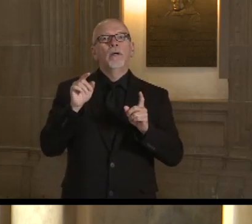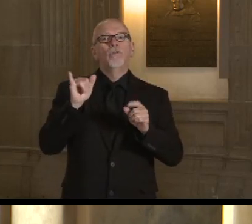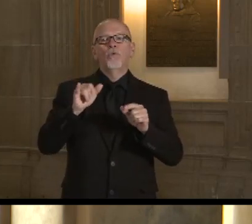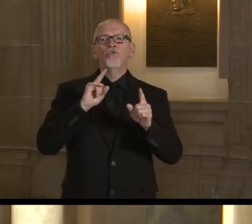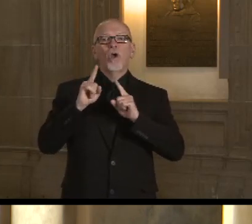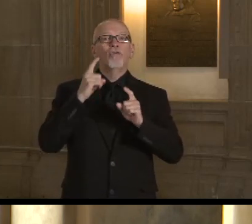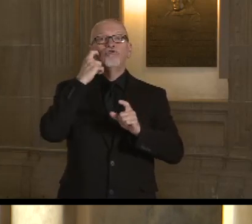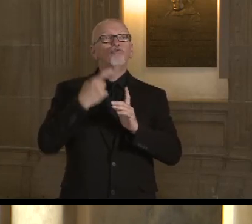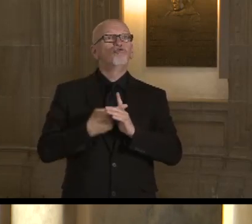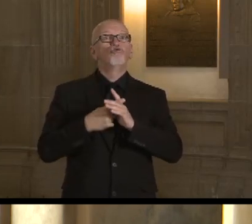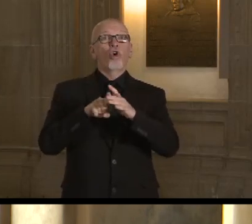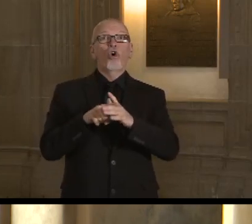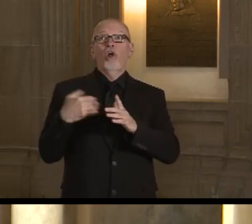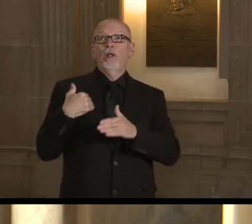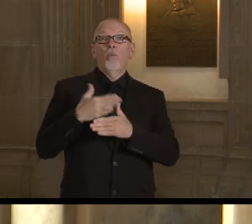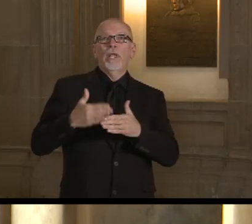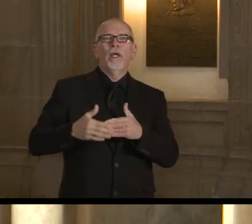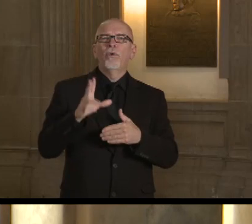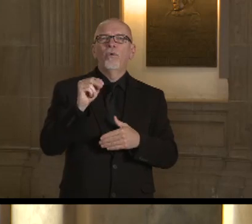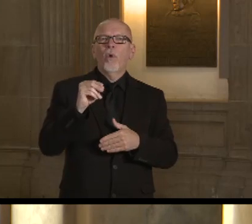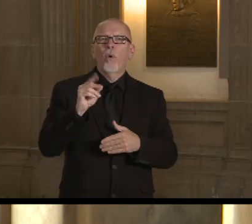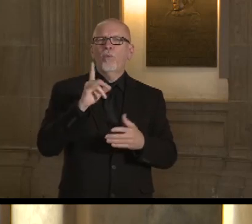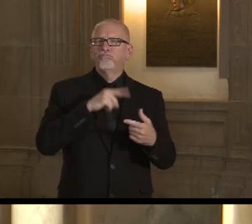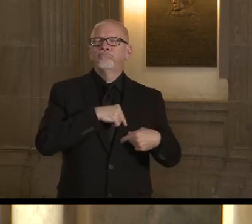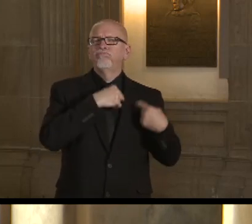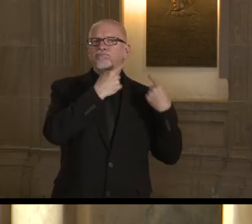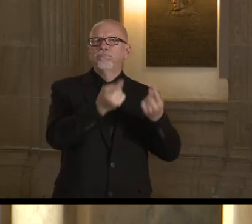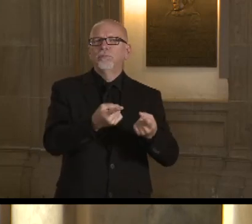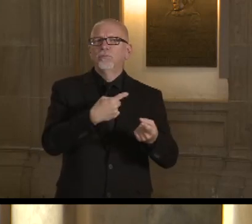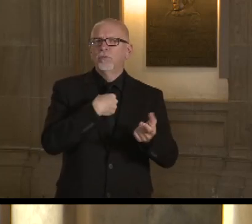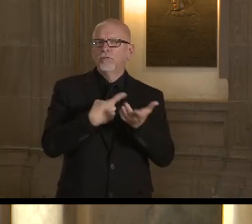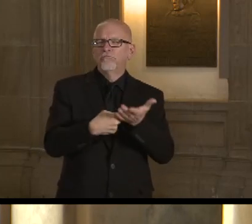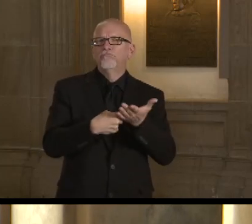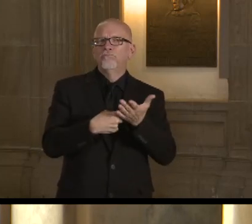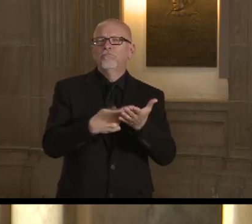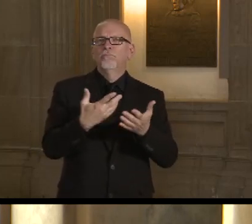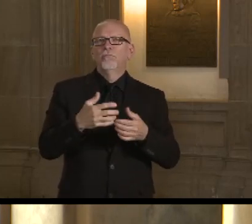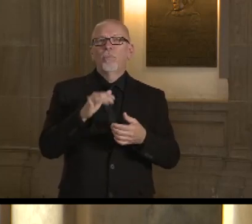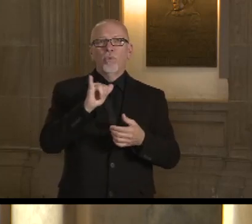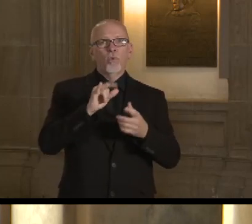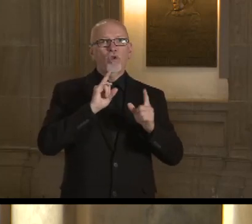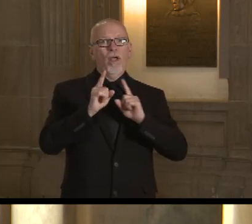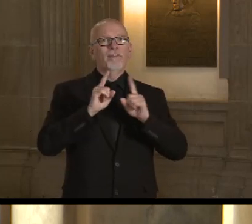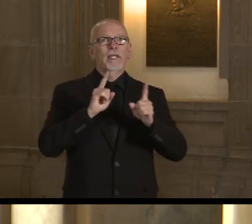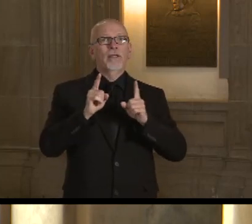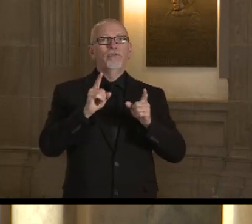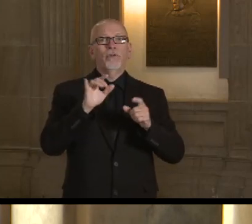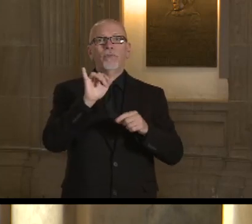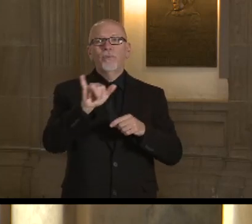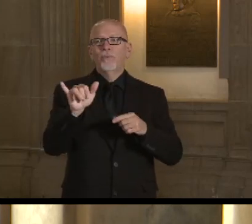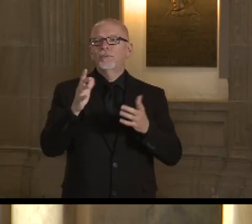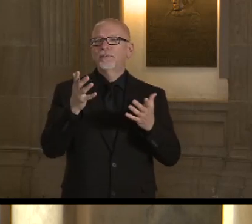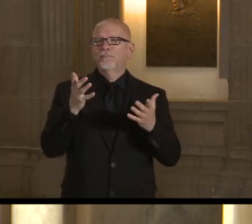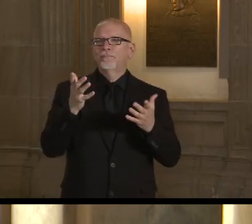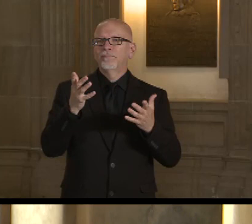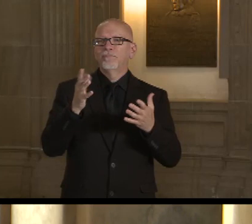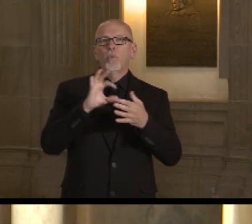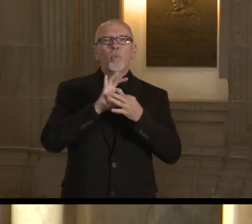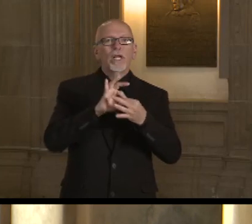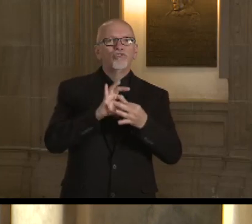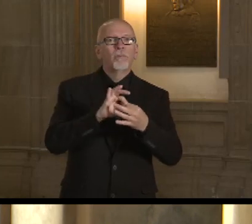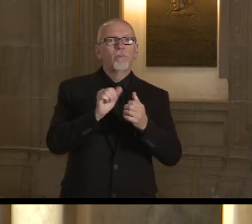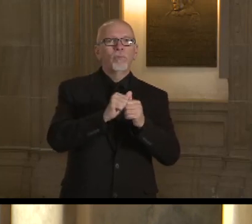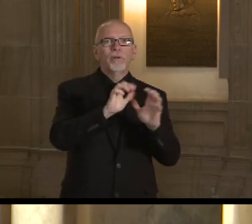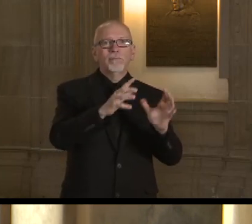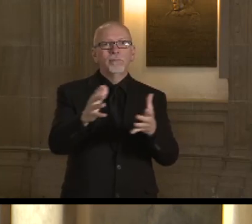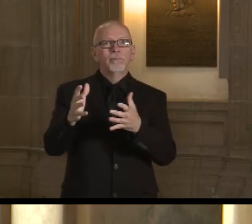didn't just start this past weekend. These conversations and these relationships are